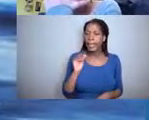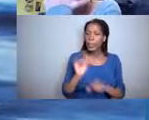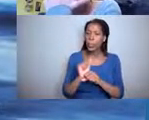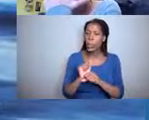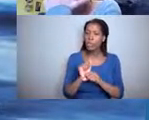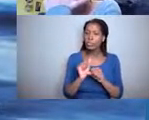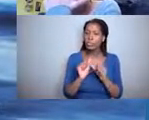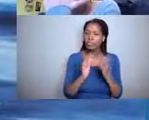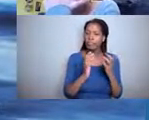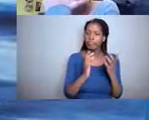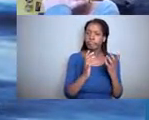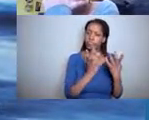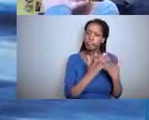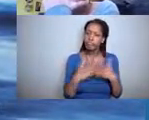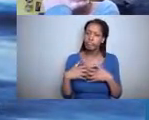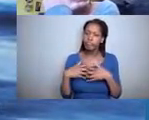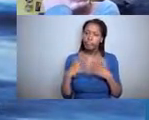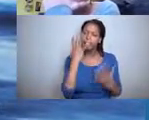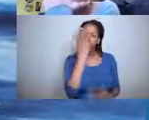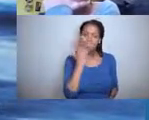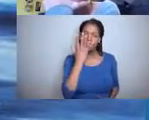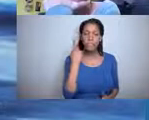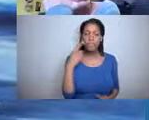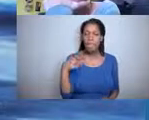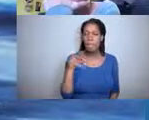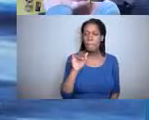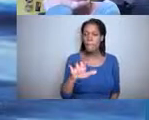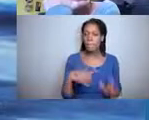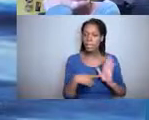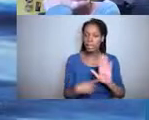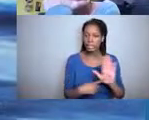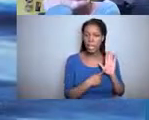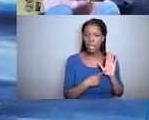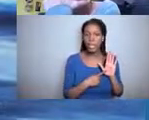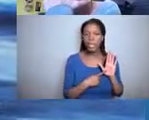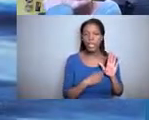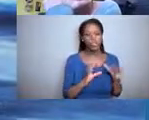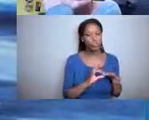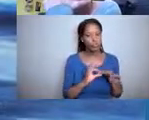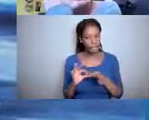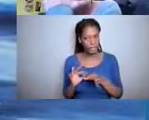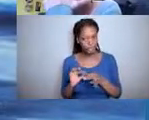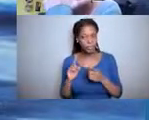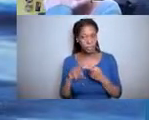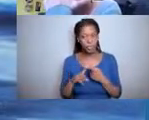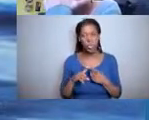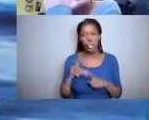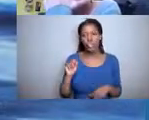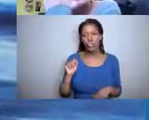display display especially i would say in relationship to the trauma-informed design guidelines in this space um